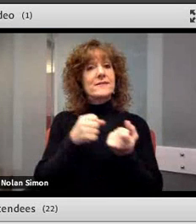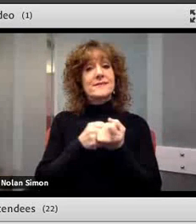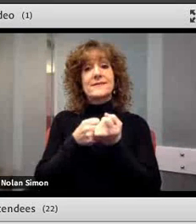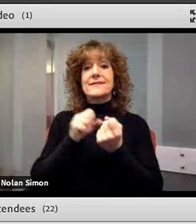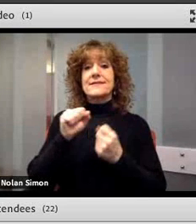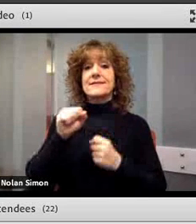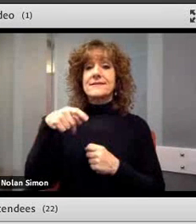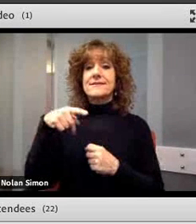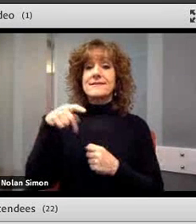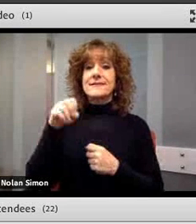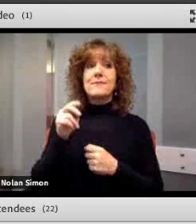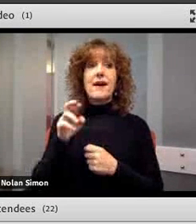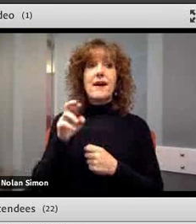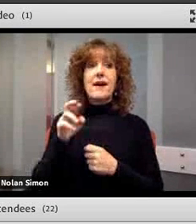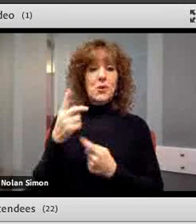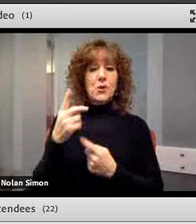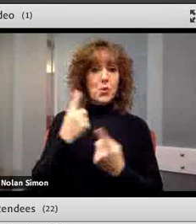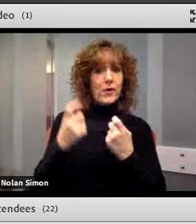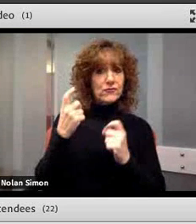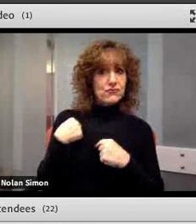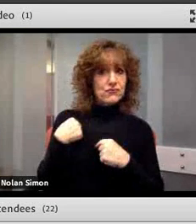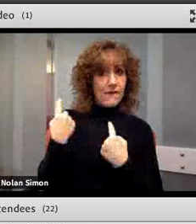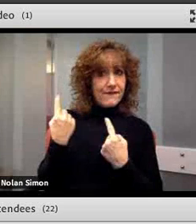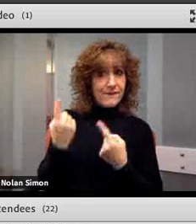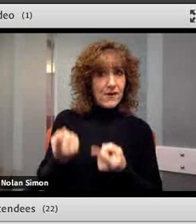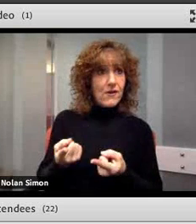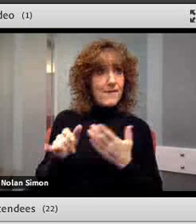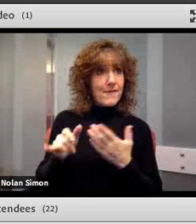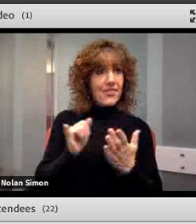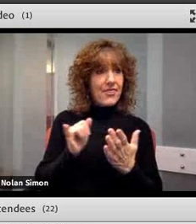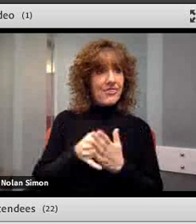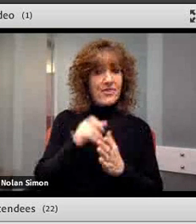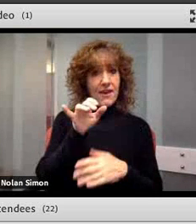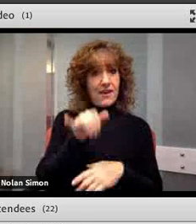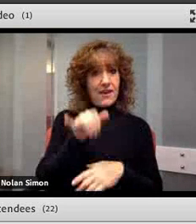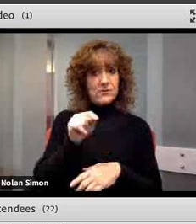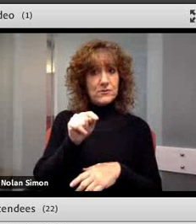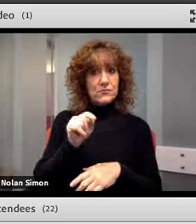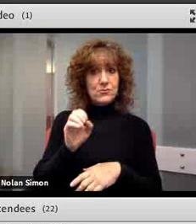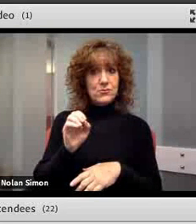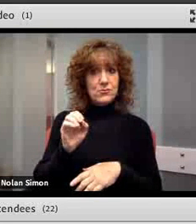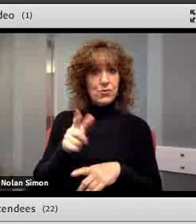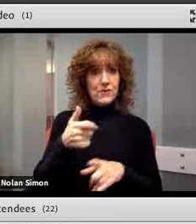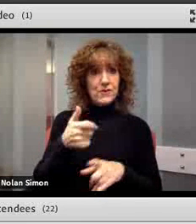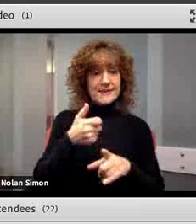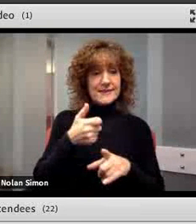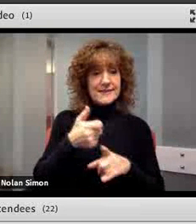So does anybody have any questions about that particular tool?